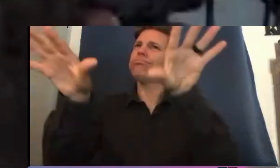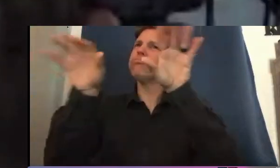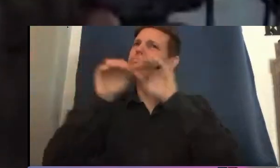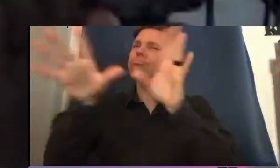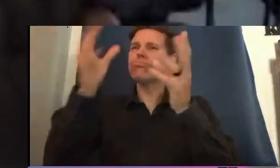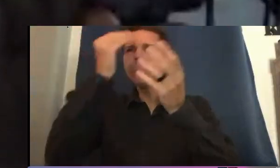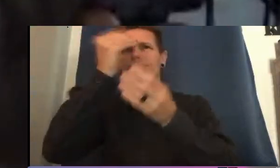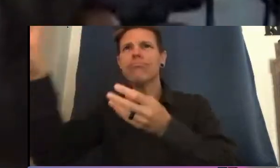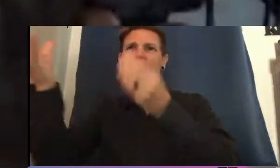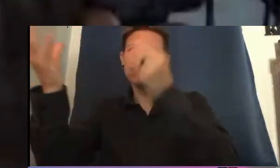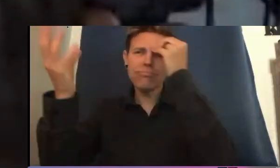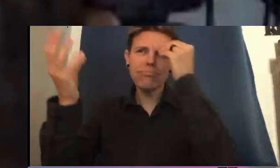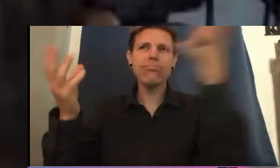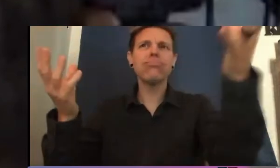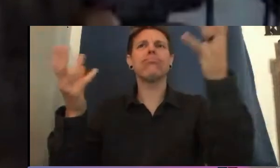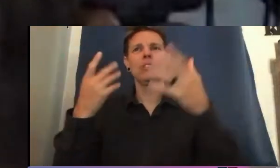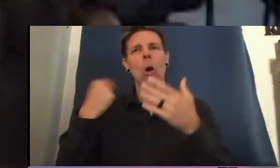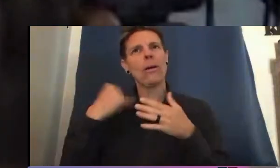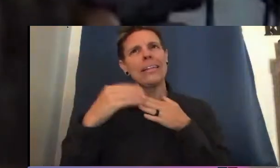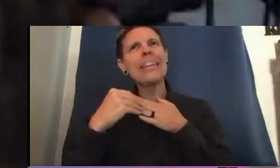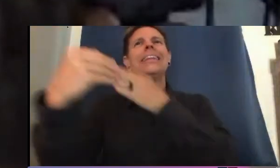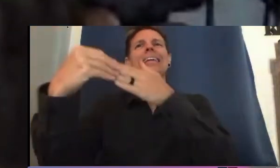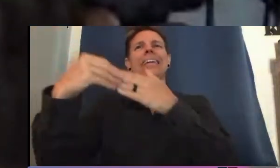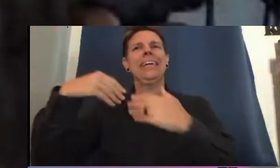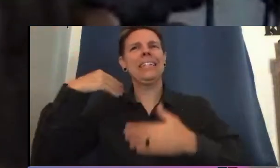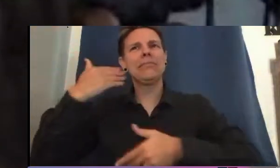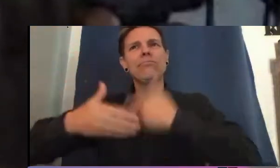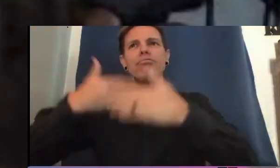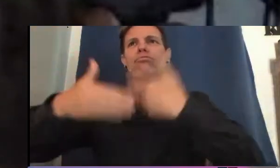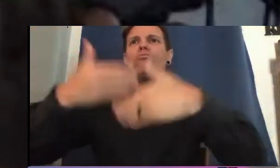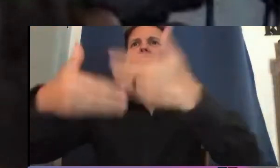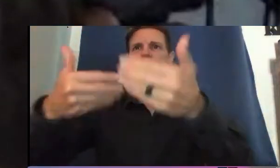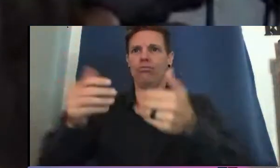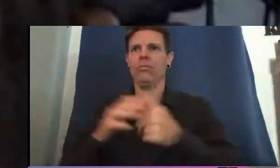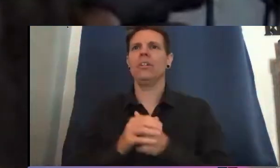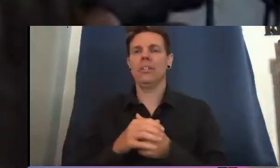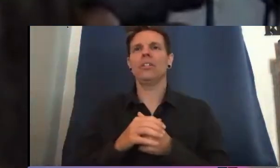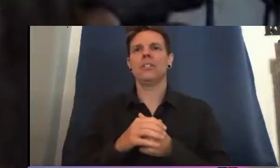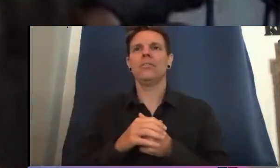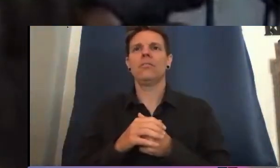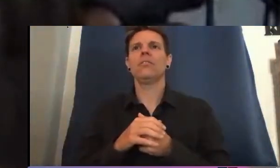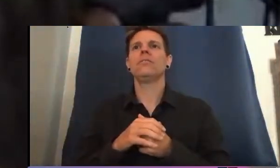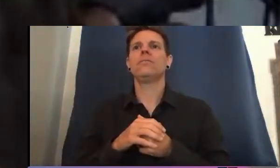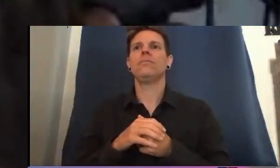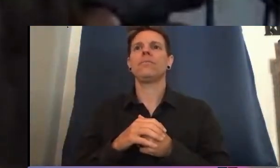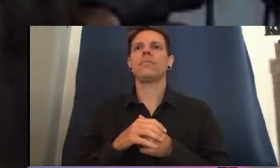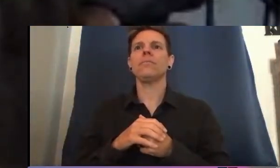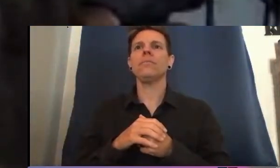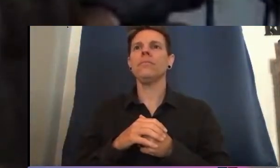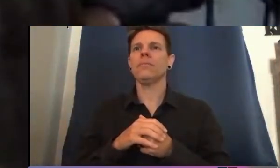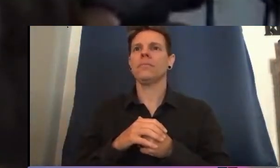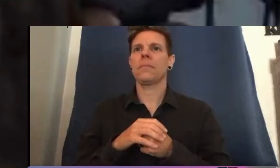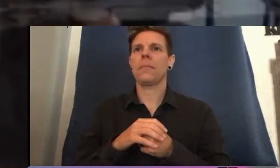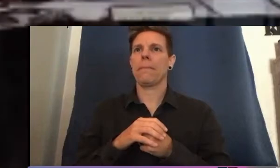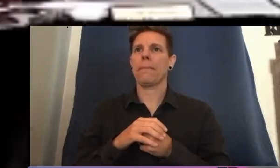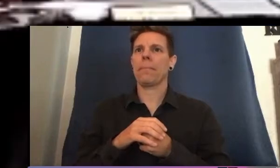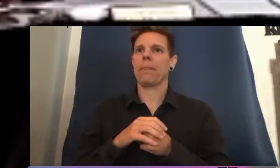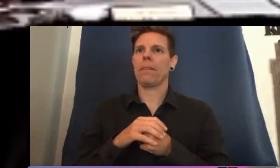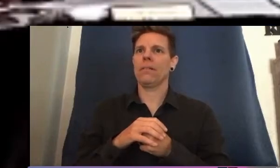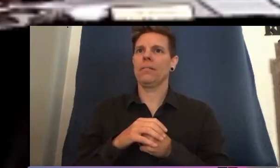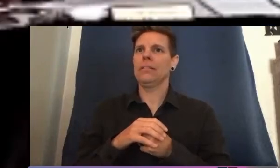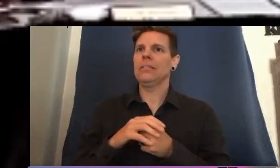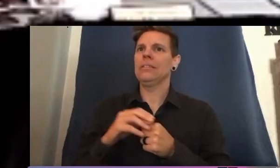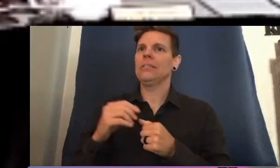and our superintendents as part of this presentation. So Deanne, if you could give us a very brief update. Thank you,